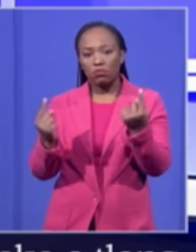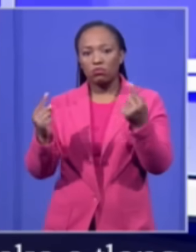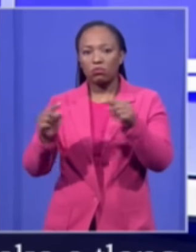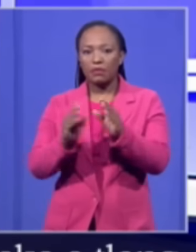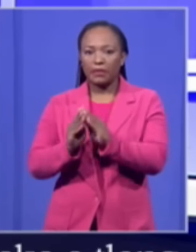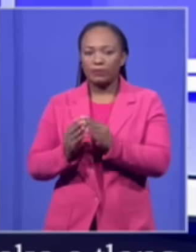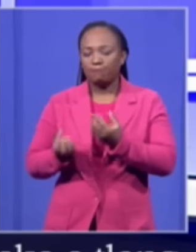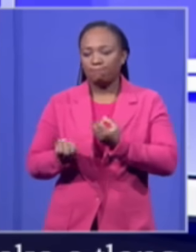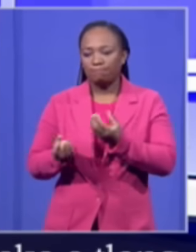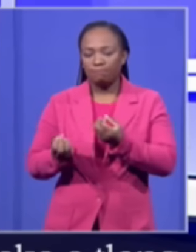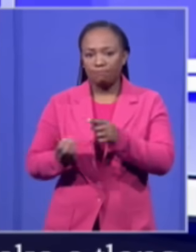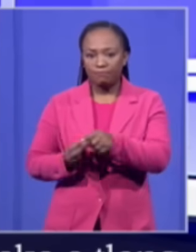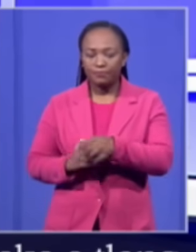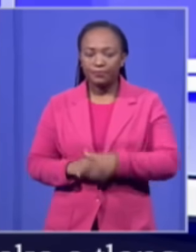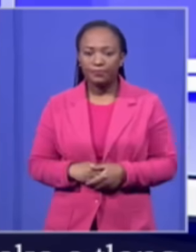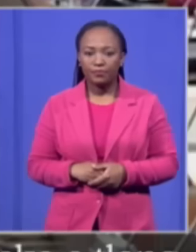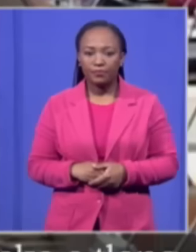tsona.